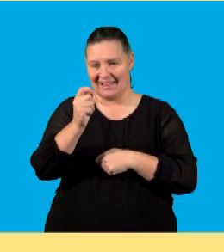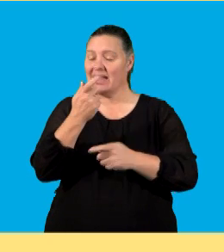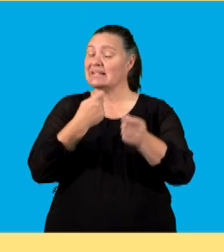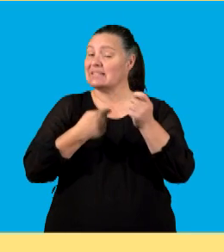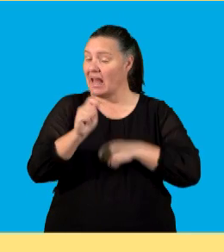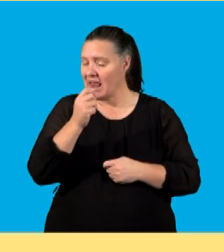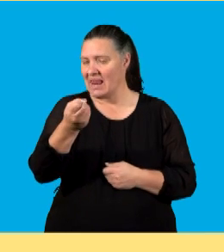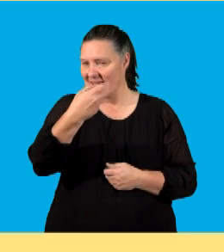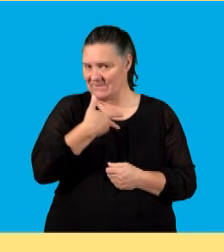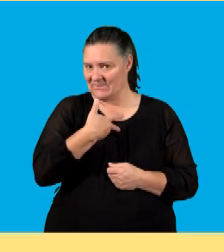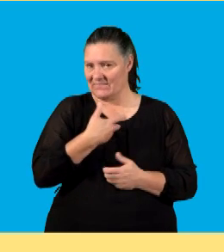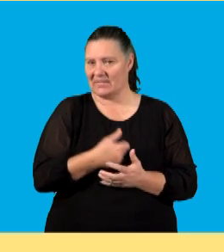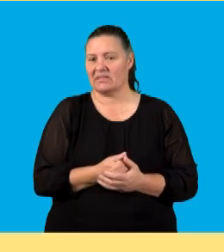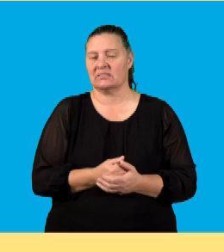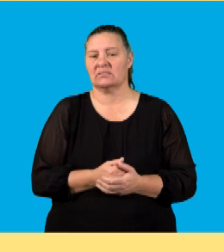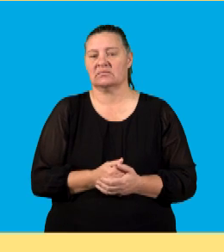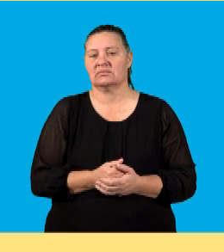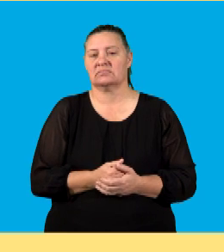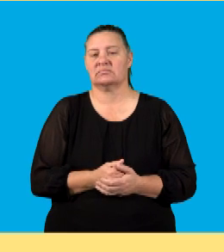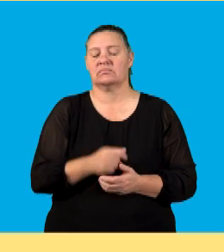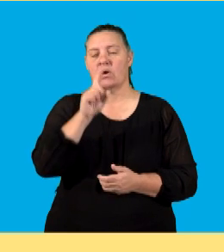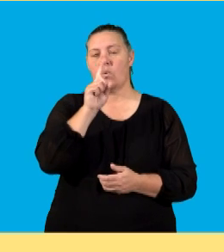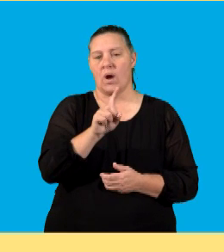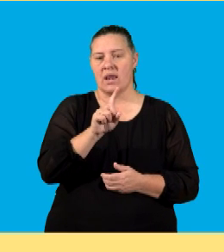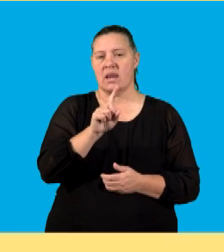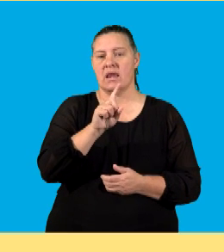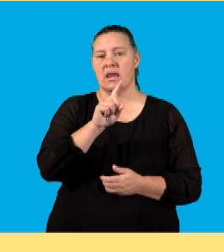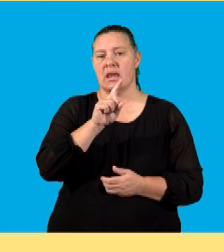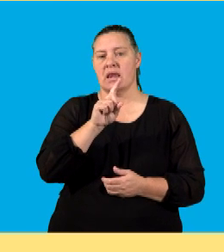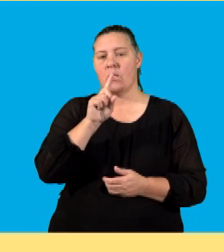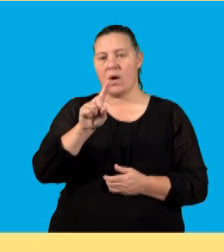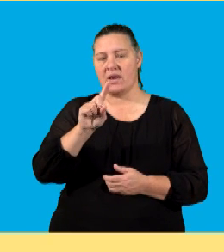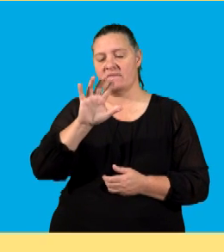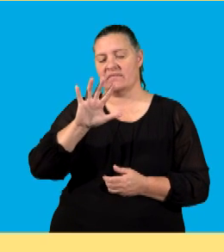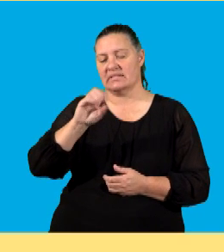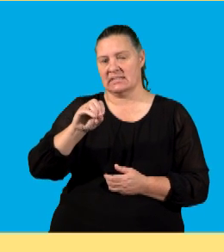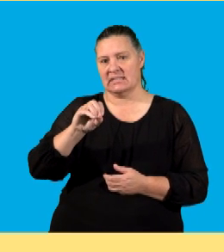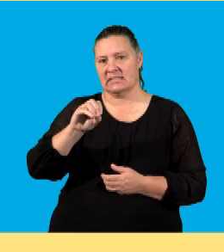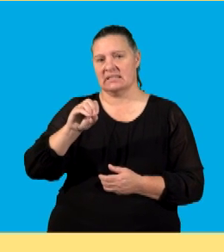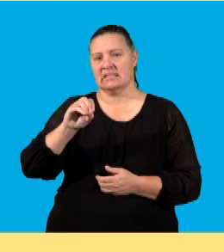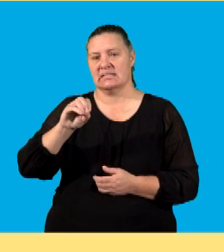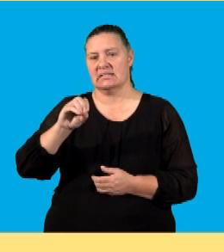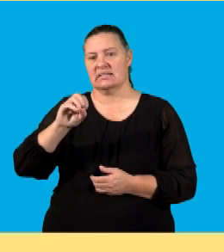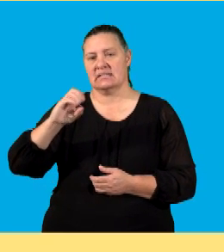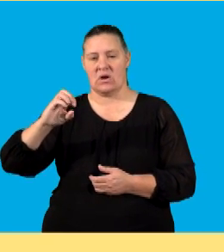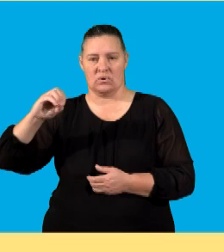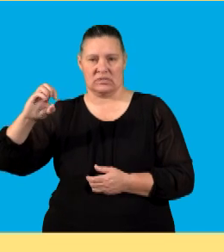sales. Sales is given, here is sales. I have 1,150,000, so I divide this by